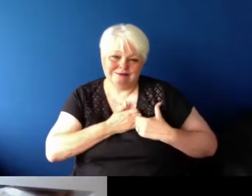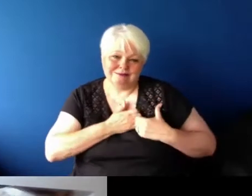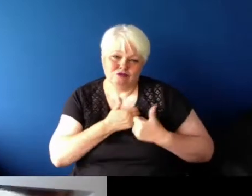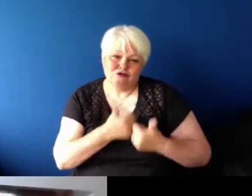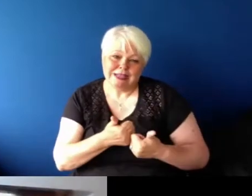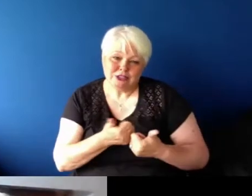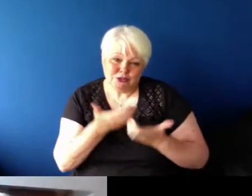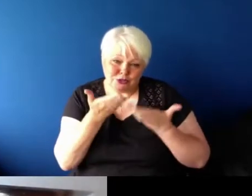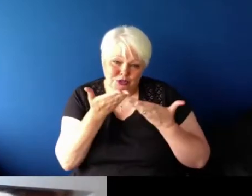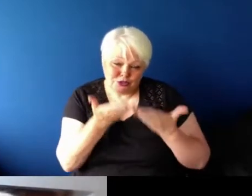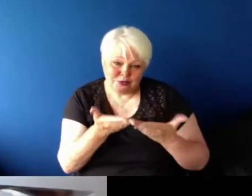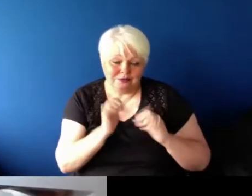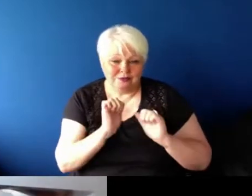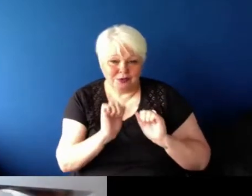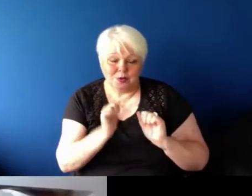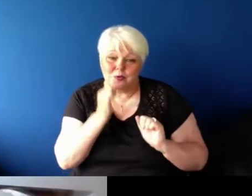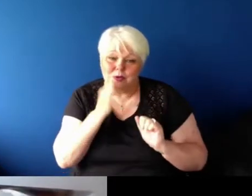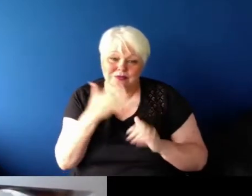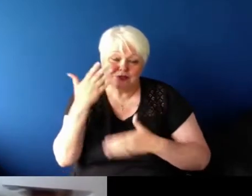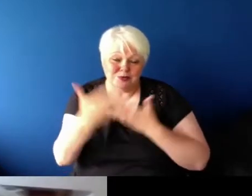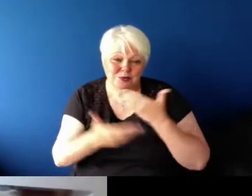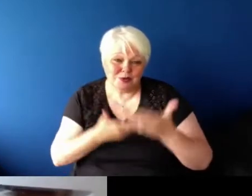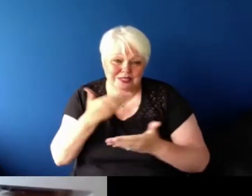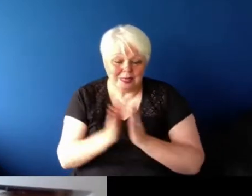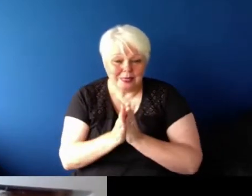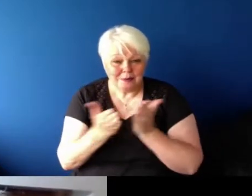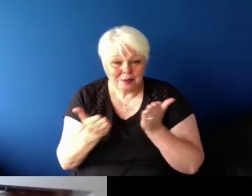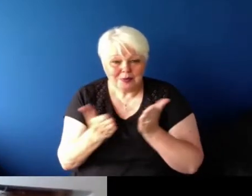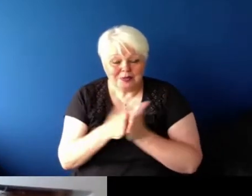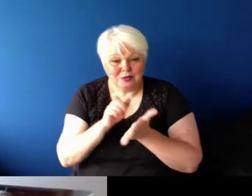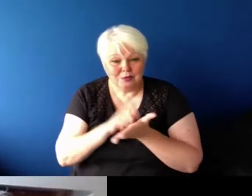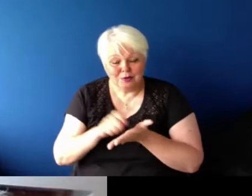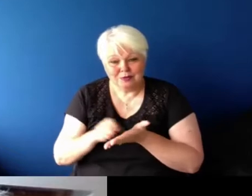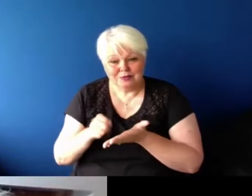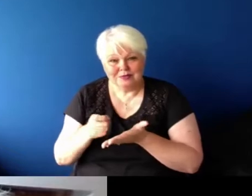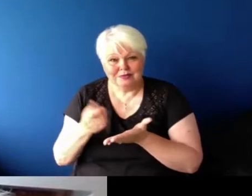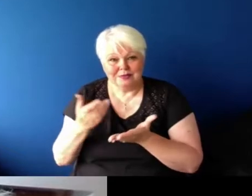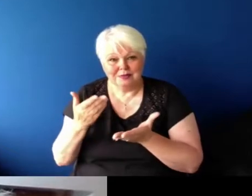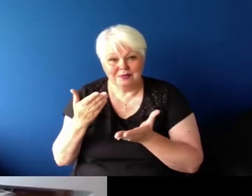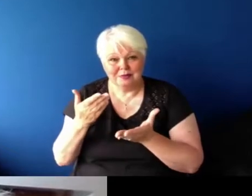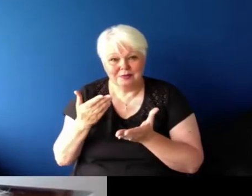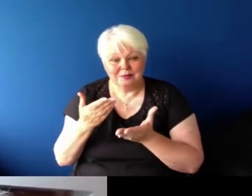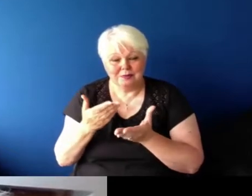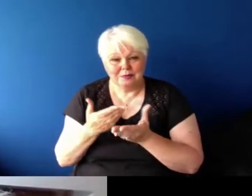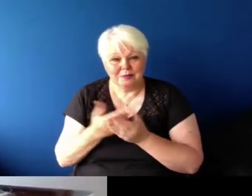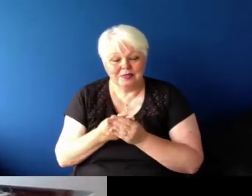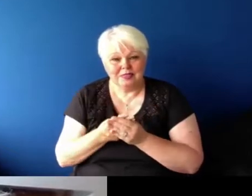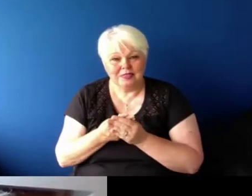to you for your wonderful stories in the book that you wrote with your vice